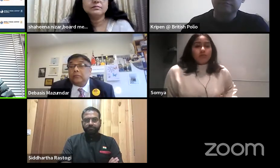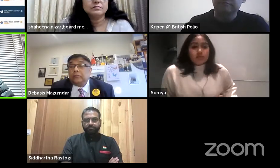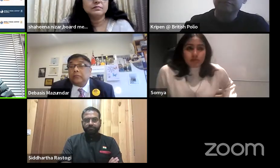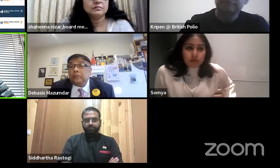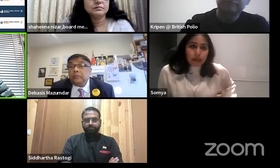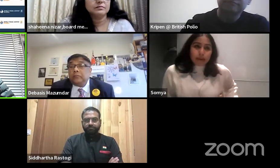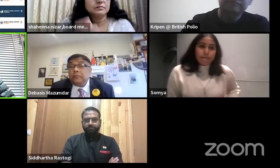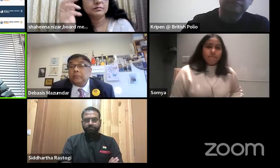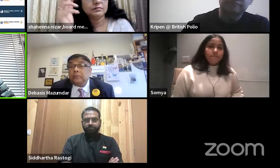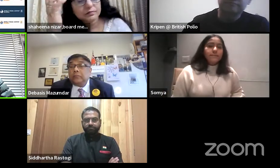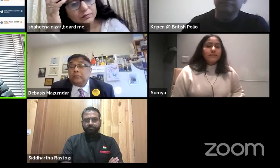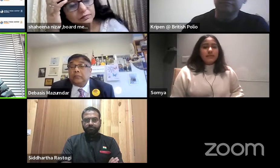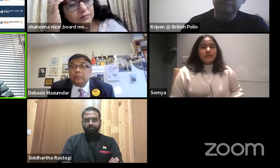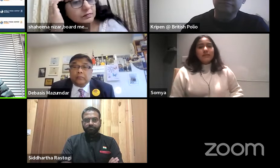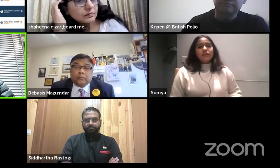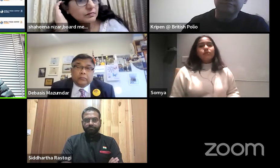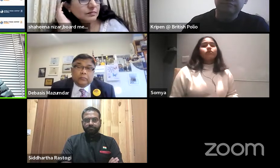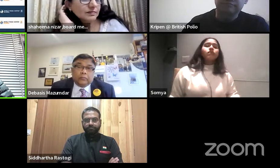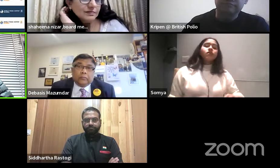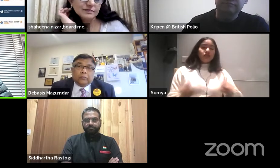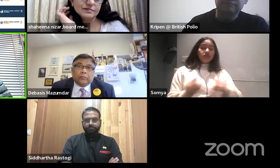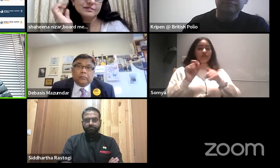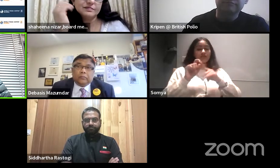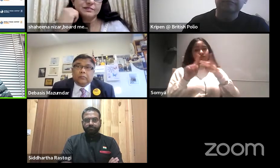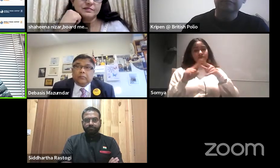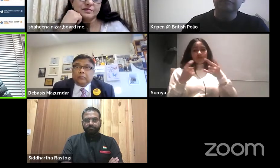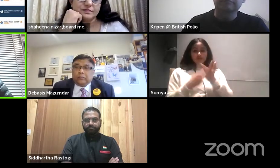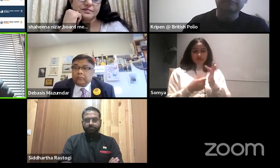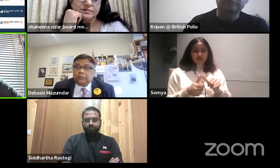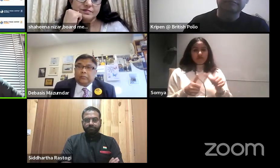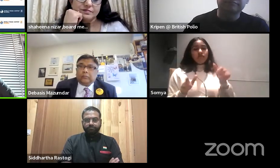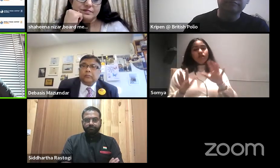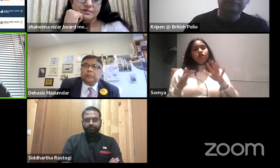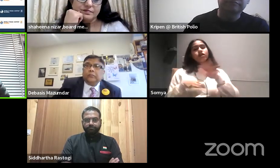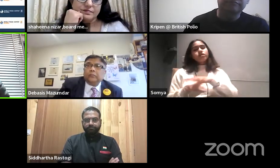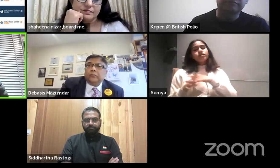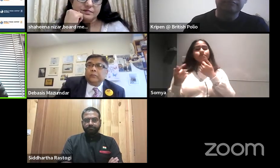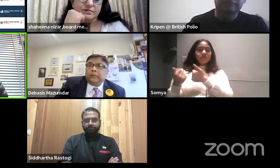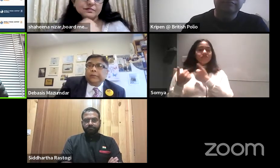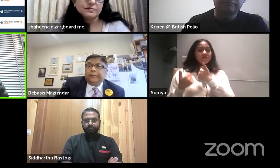in India is papad, or we call paprika across the globe, which is a very fine